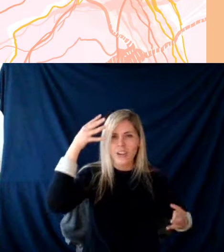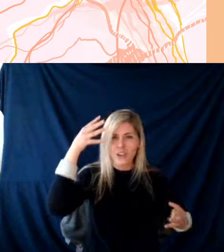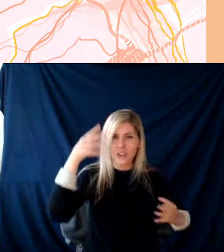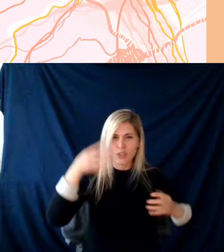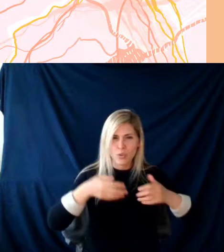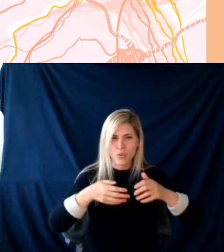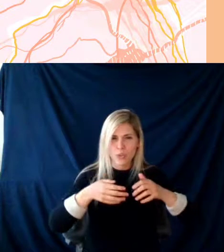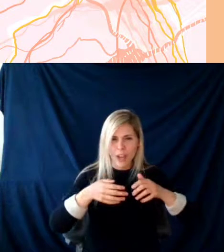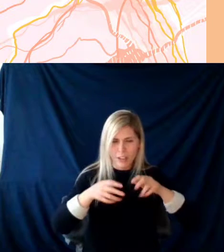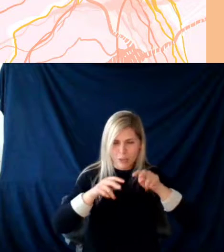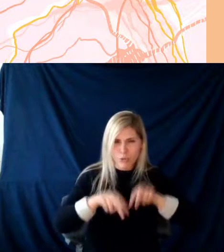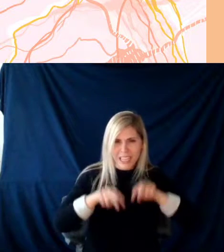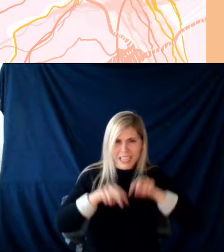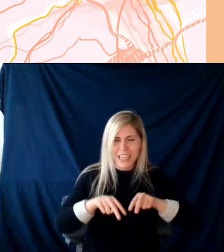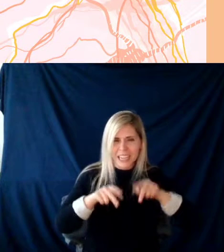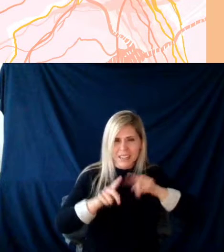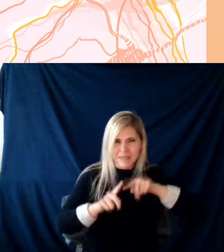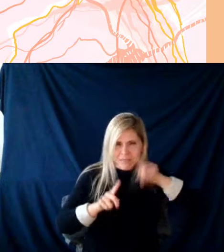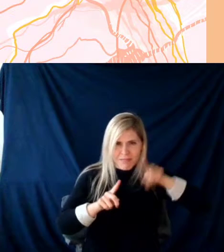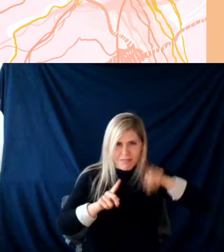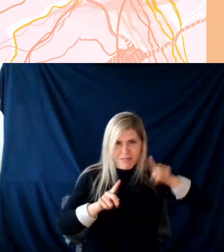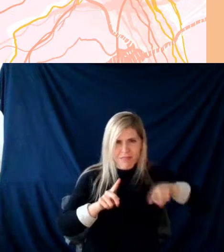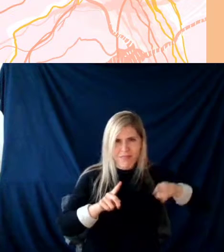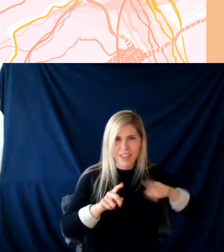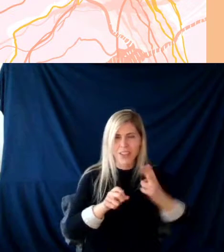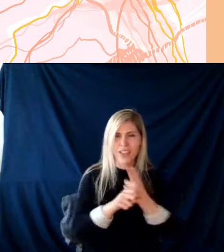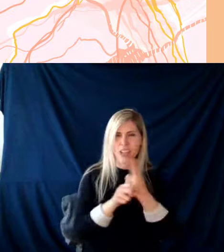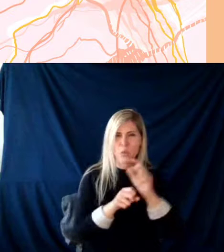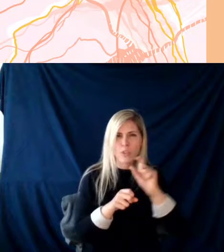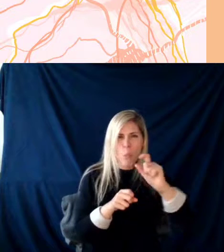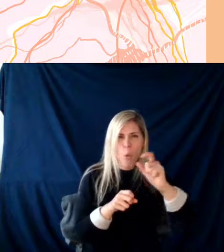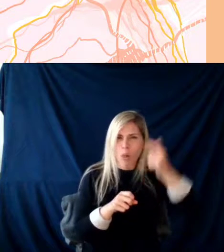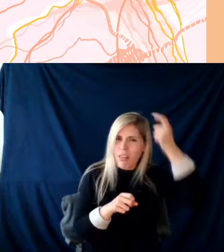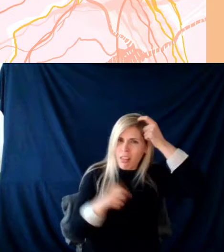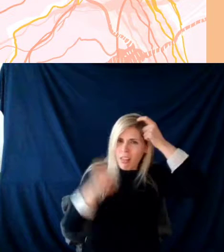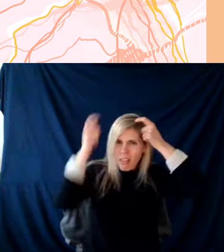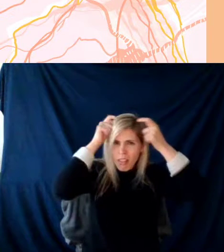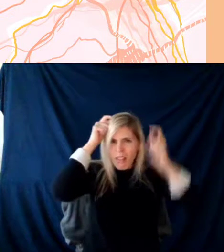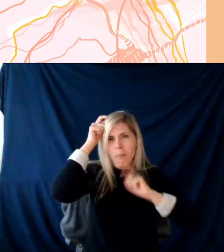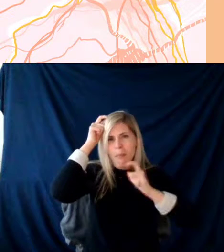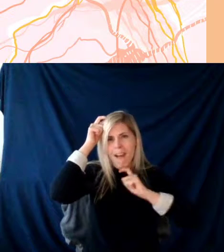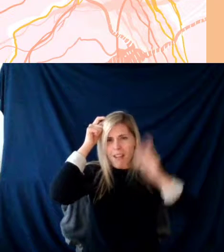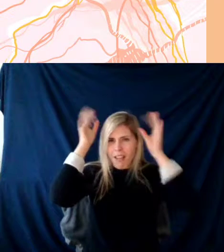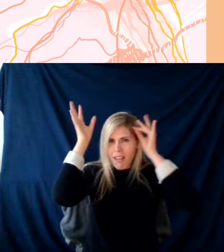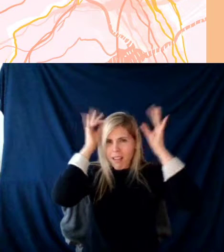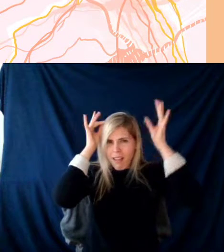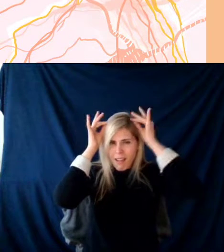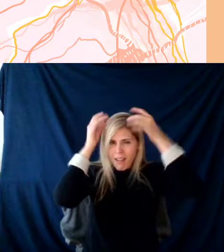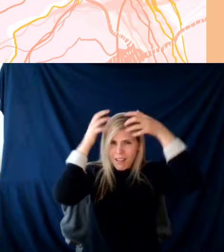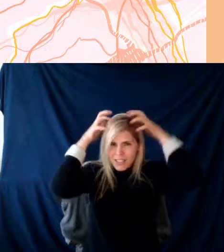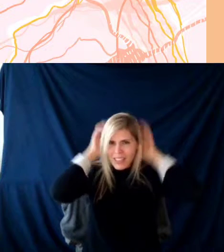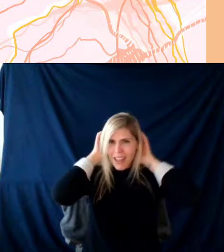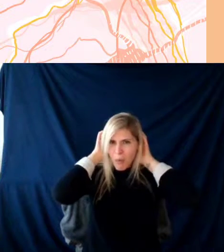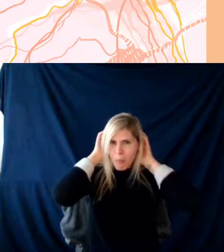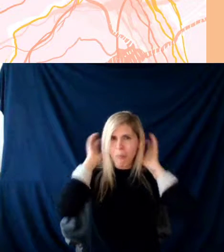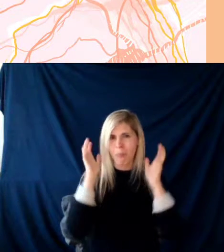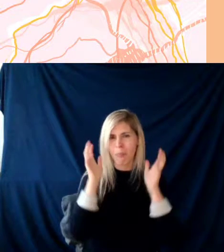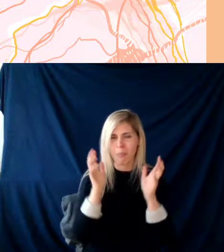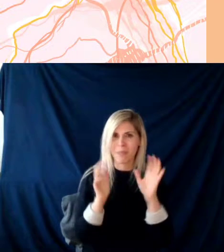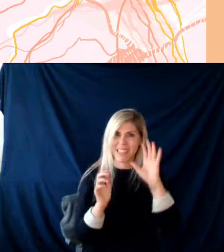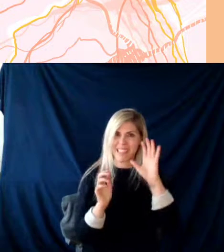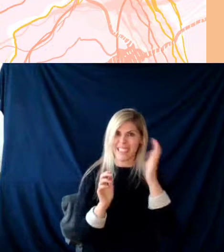using small metal discs called electrodes, which are attached to your scalp. And so that sounds like a